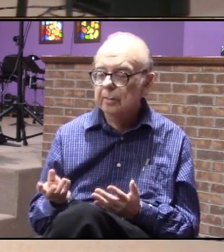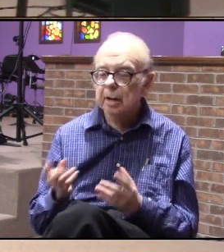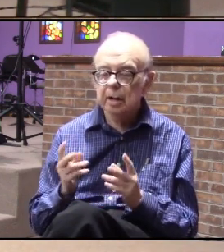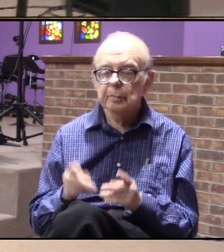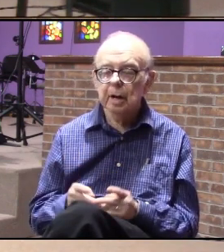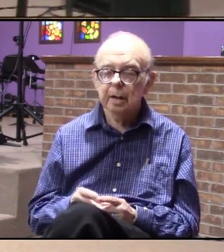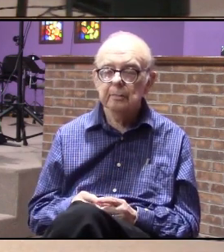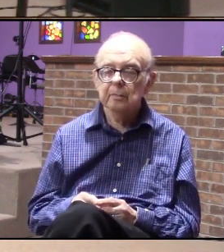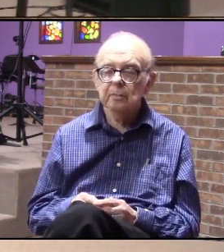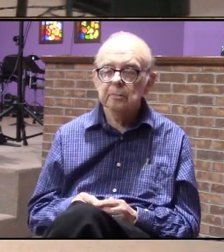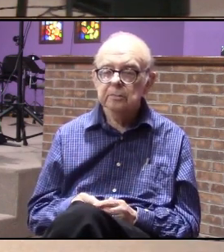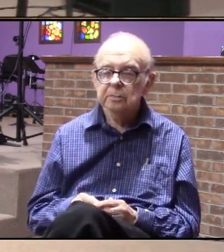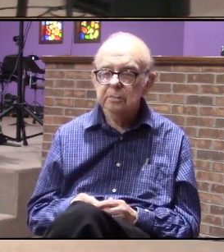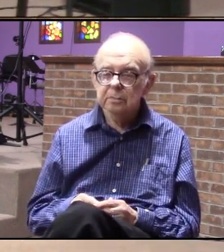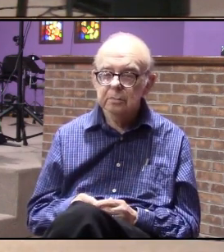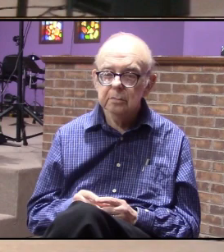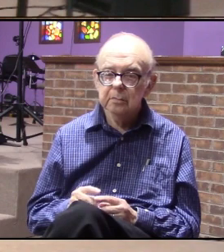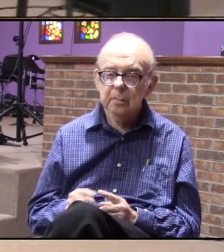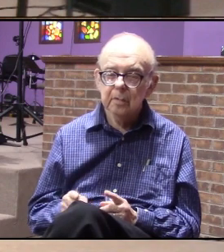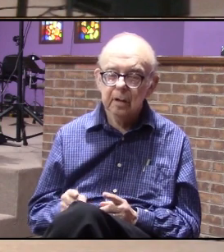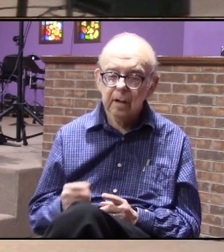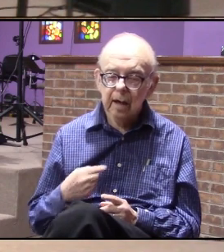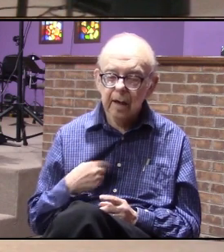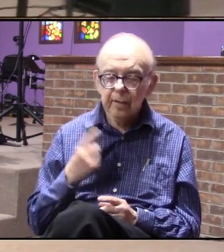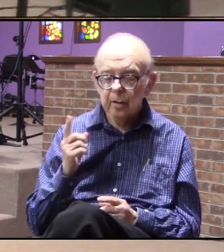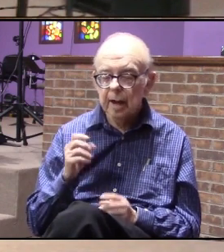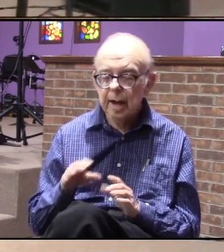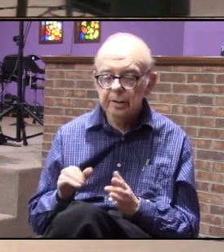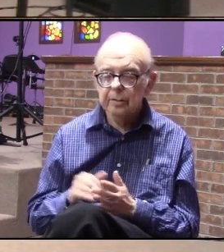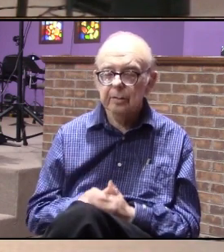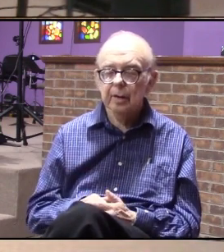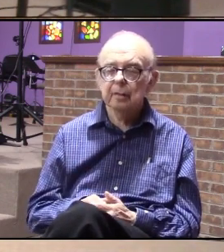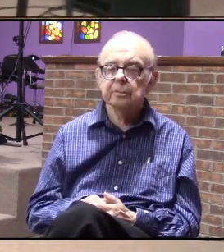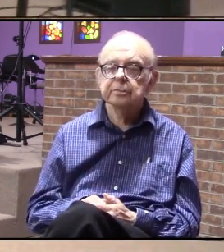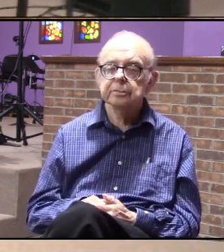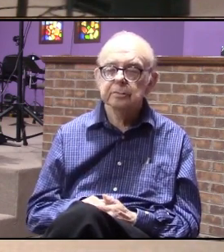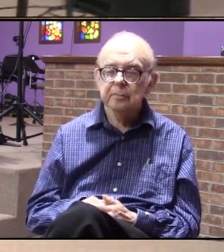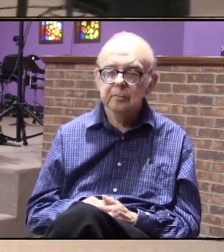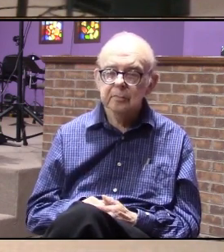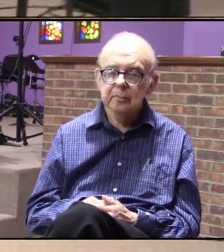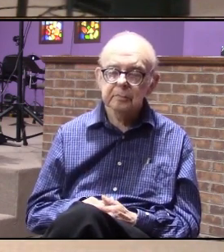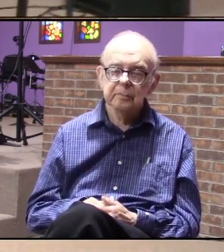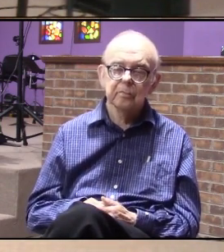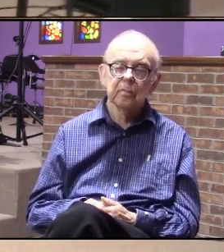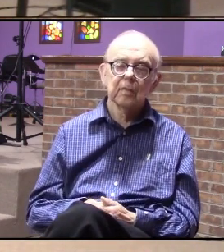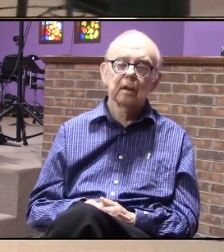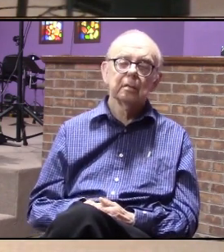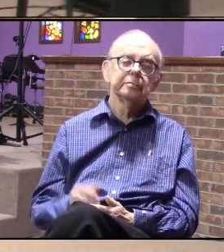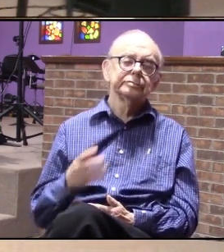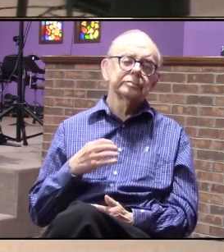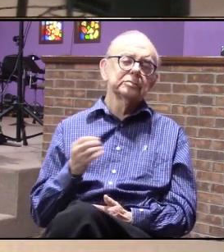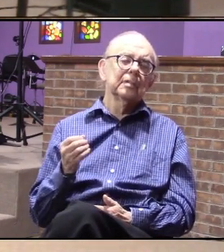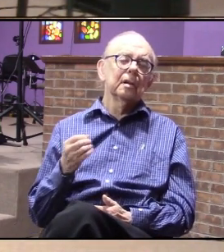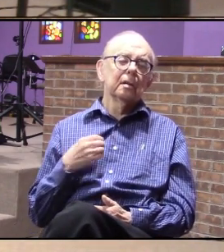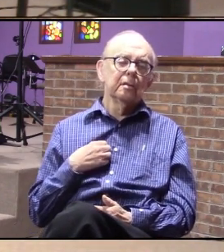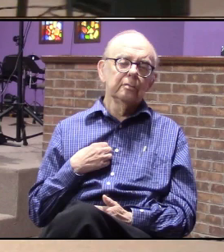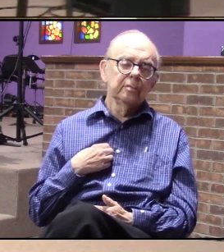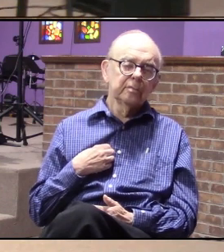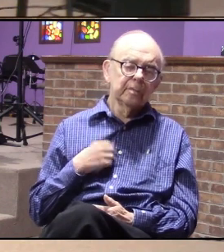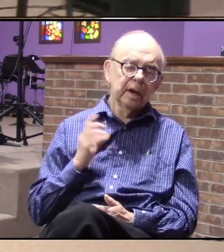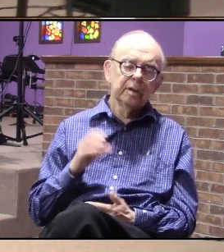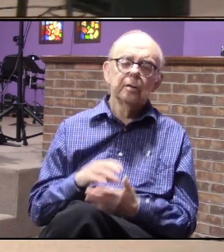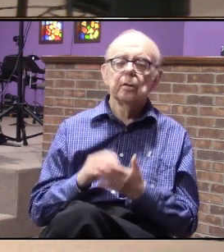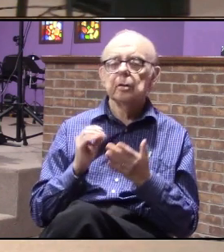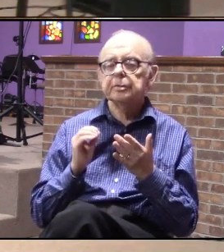But I thought I had to. And I had to learn